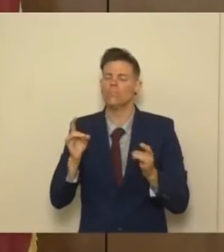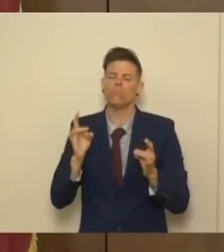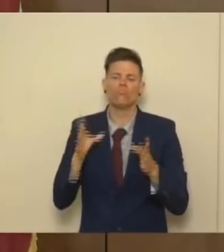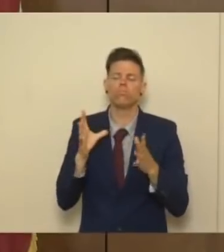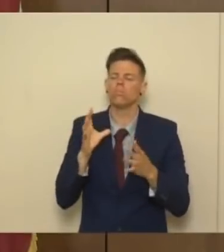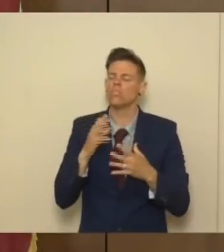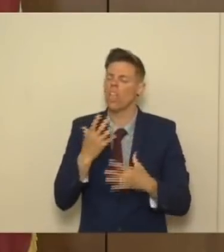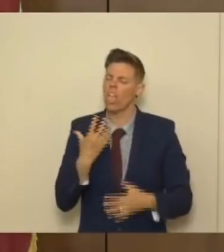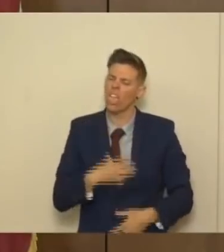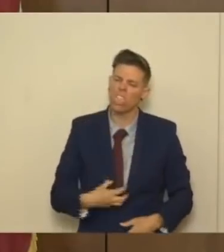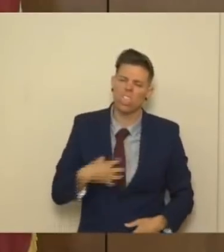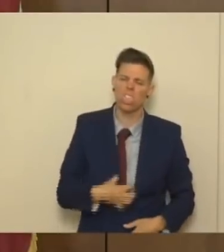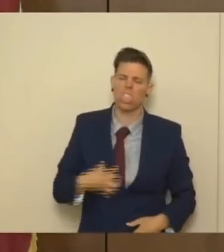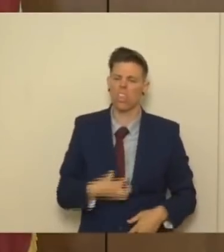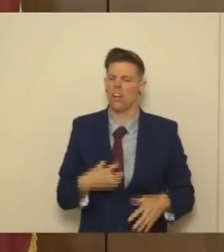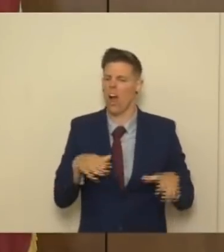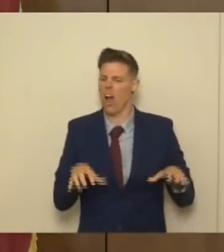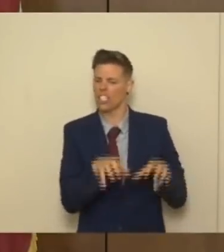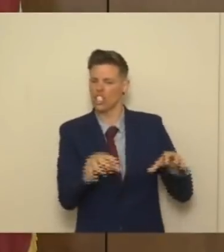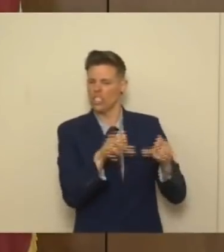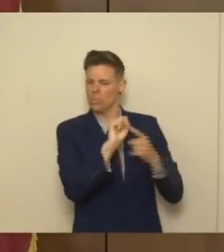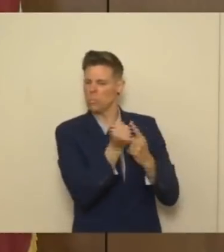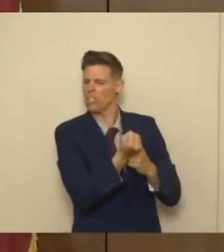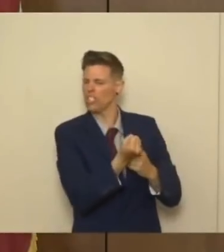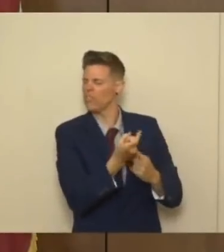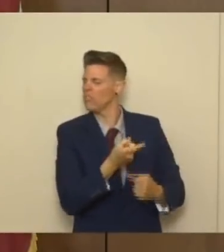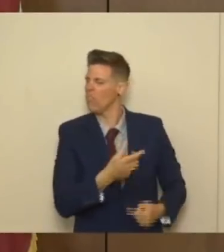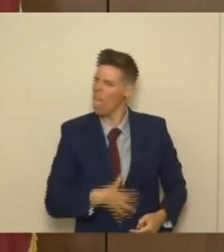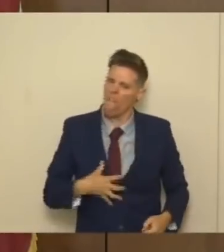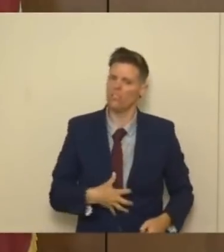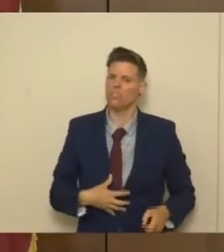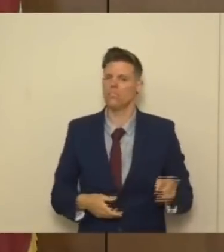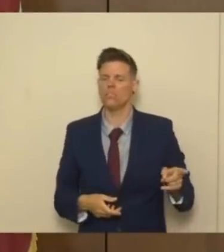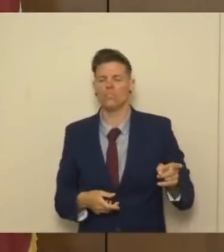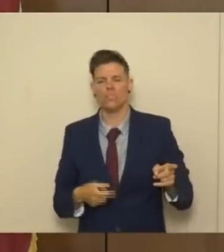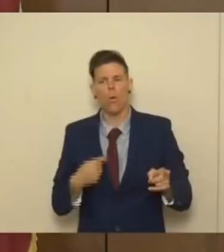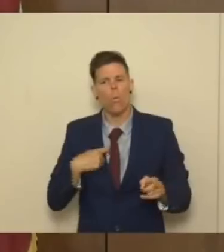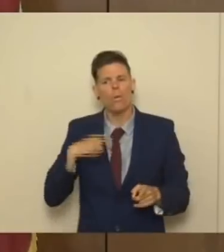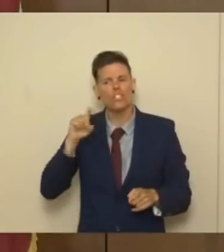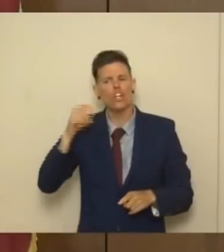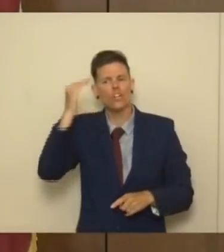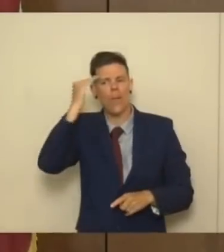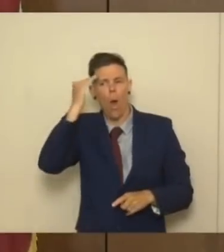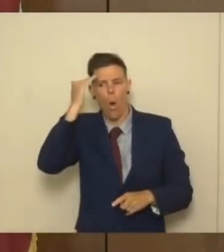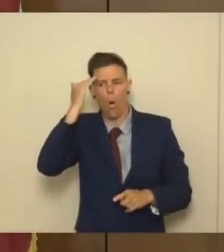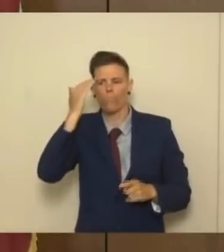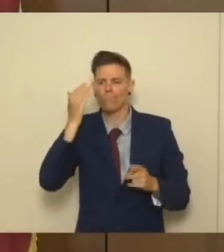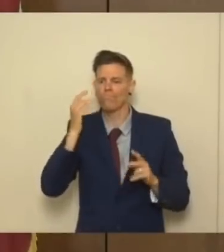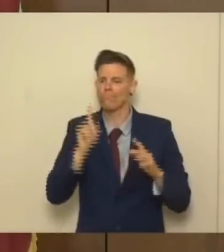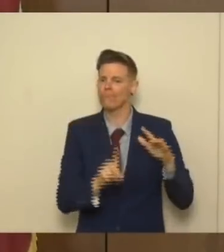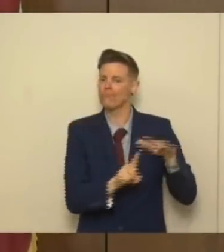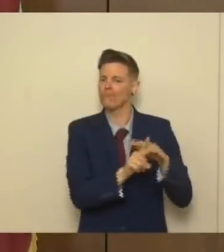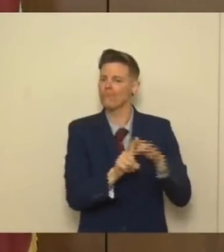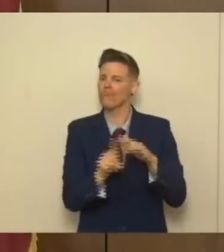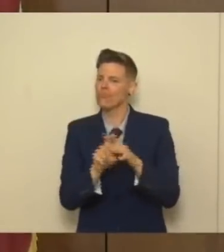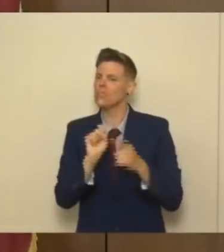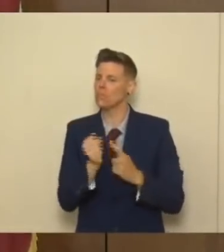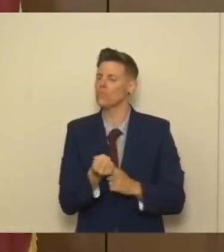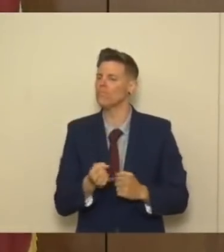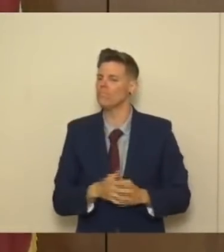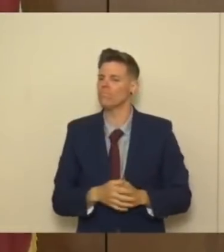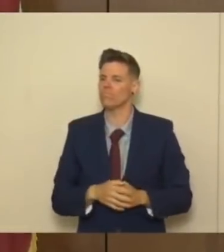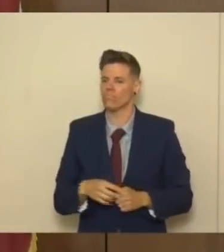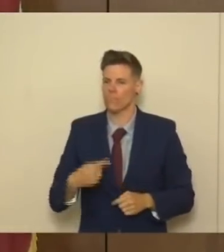shocks me. And that is an issue that we're going to have to be cognizant about. I have an obligation to protect New Mexicans, and I hope I